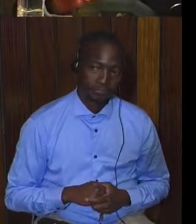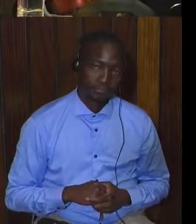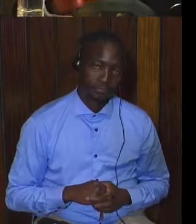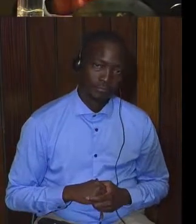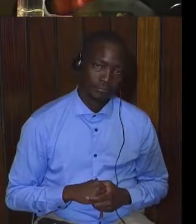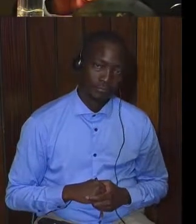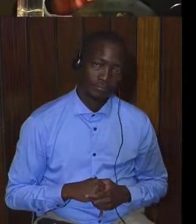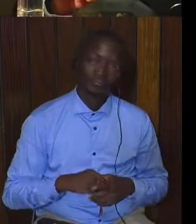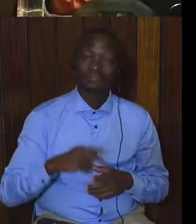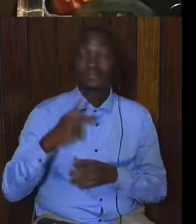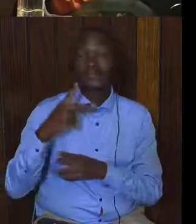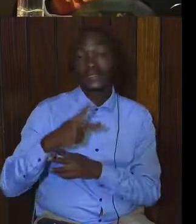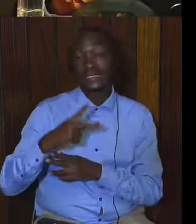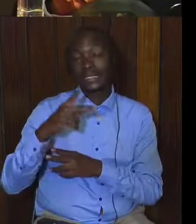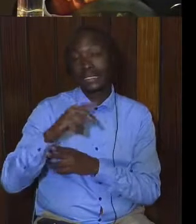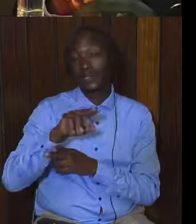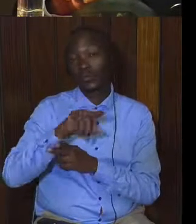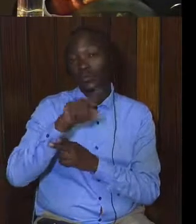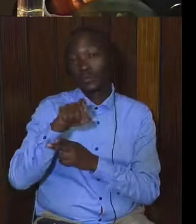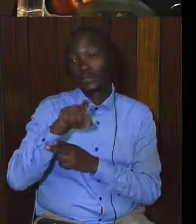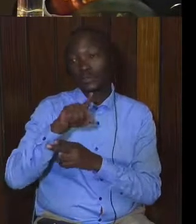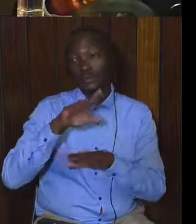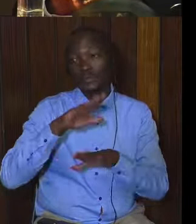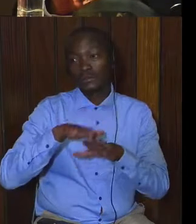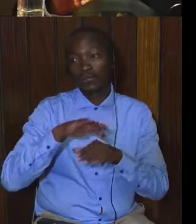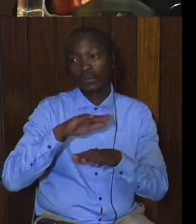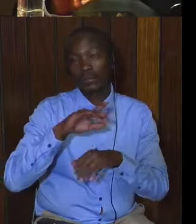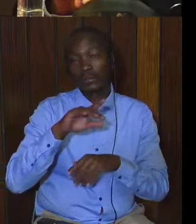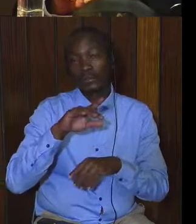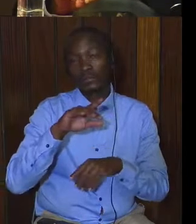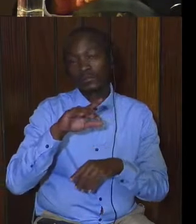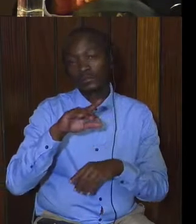obviously, the second question is more on the